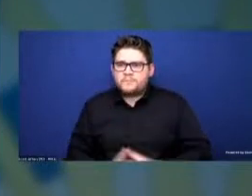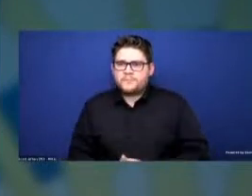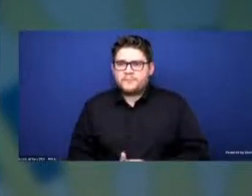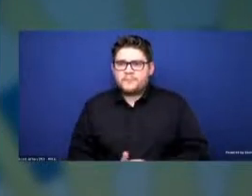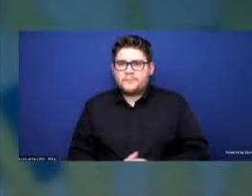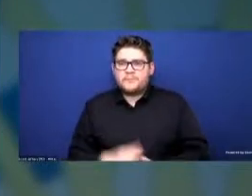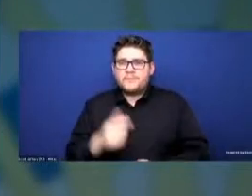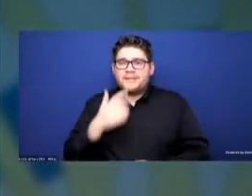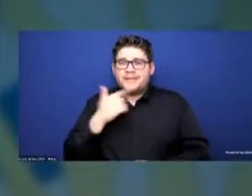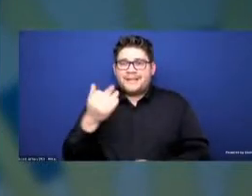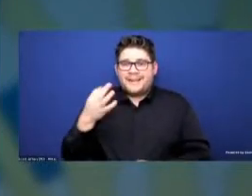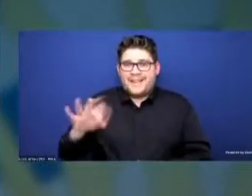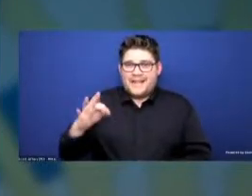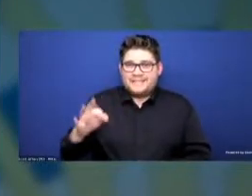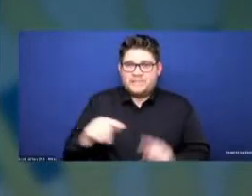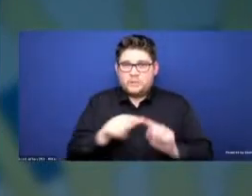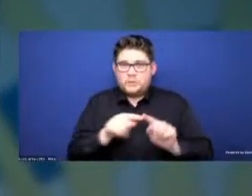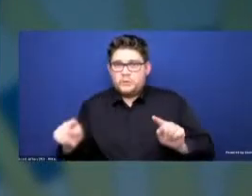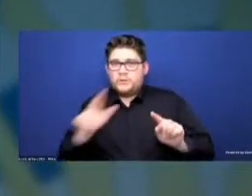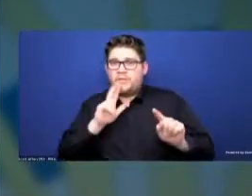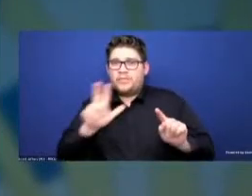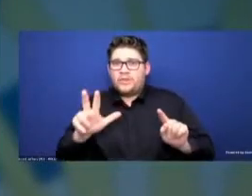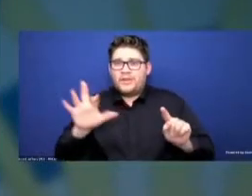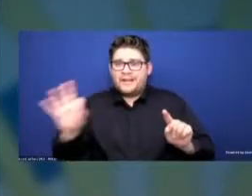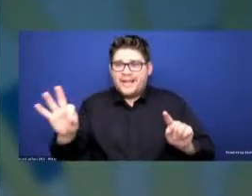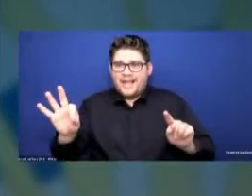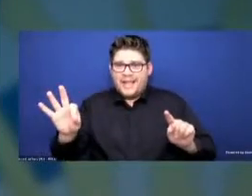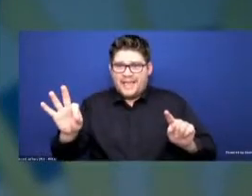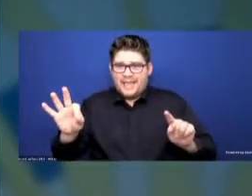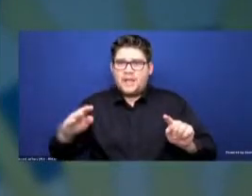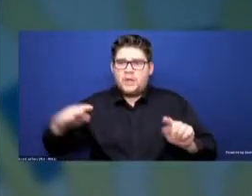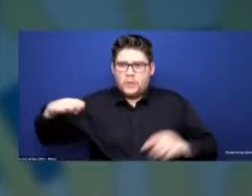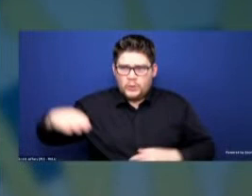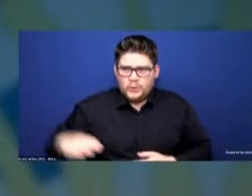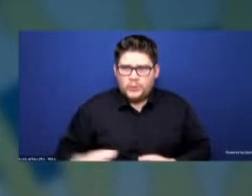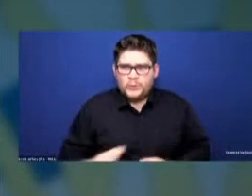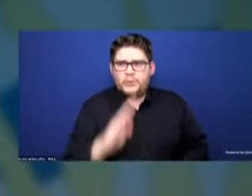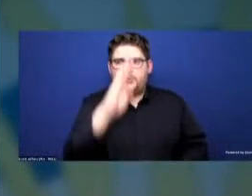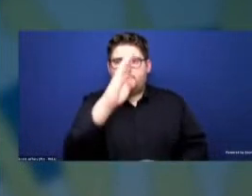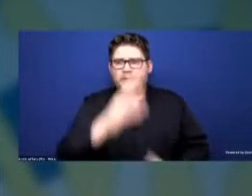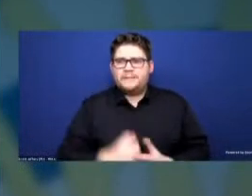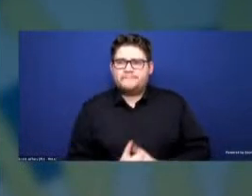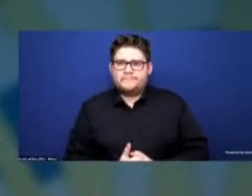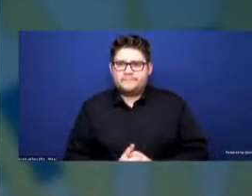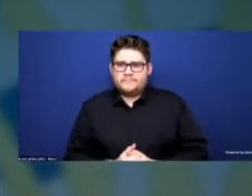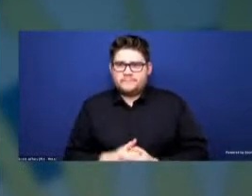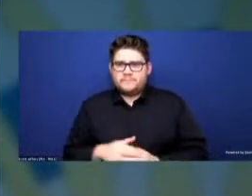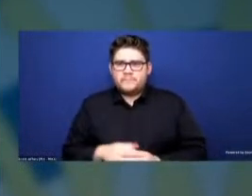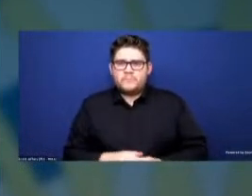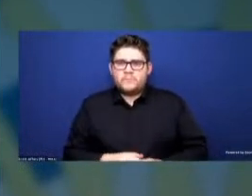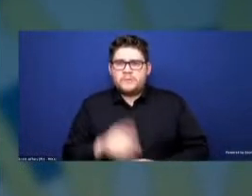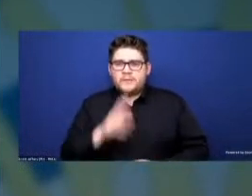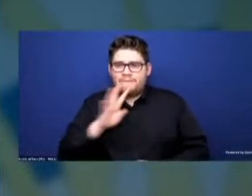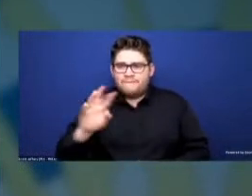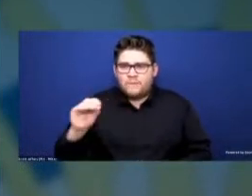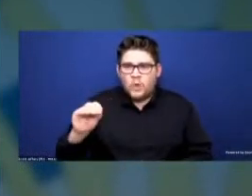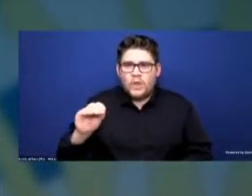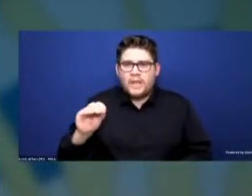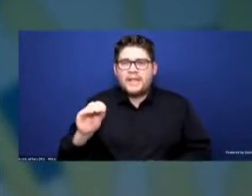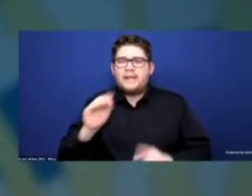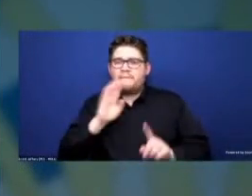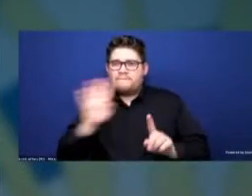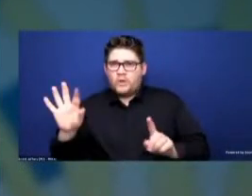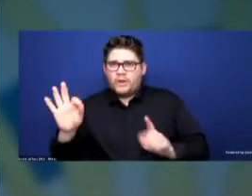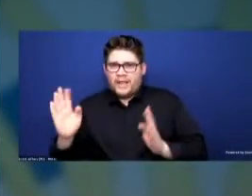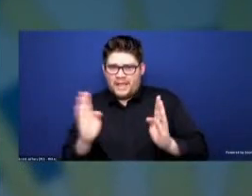seen increases in the 40 to 59-year age group, and 60 to 79 and the 5 to 18 as well.